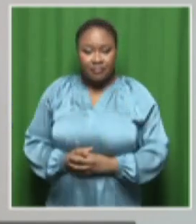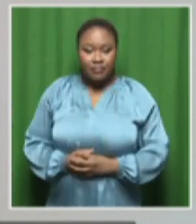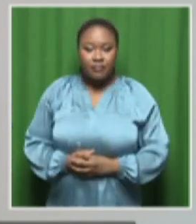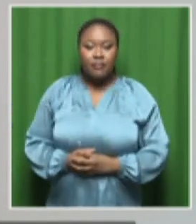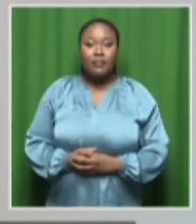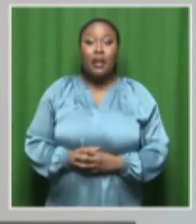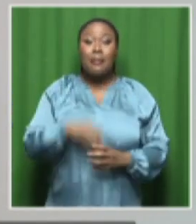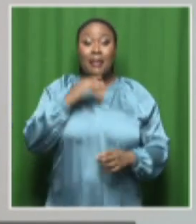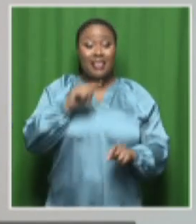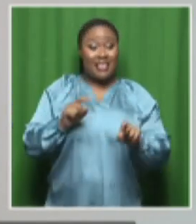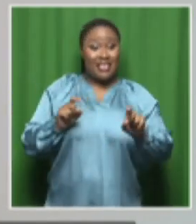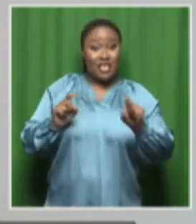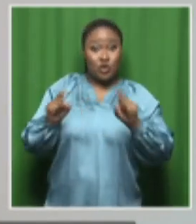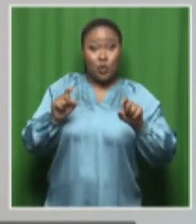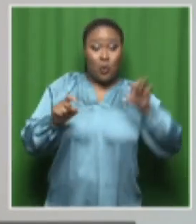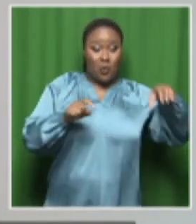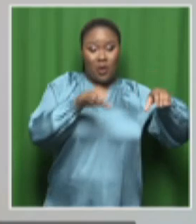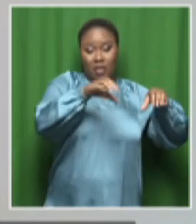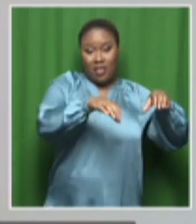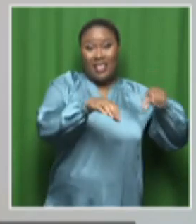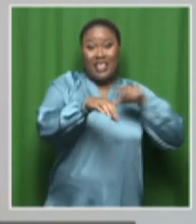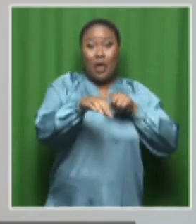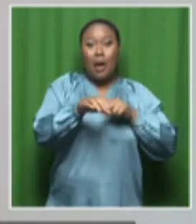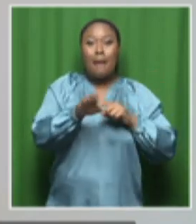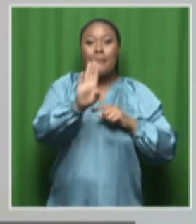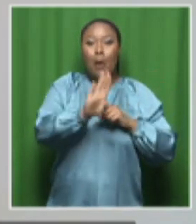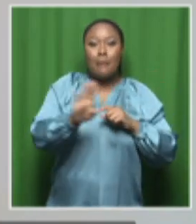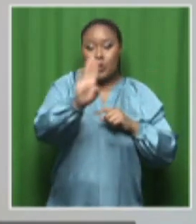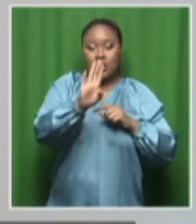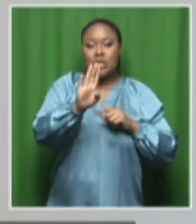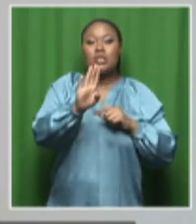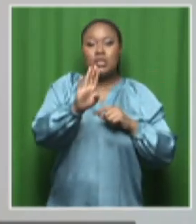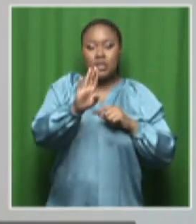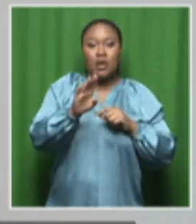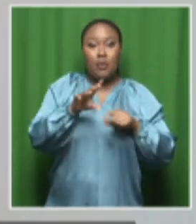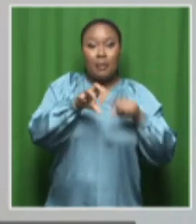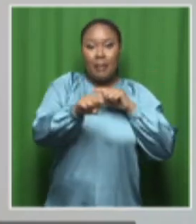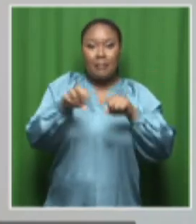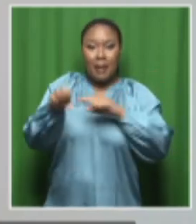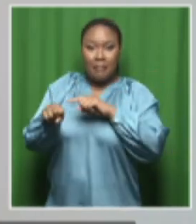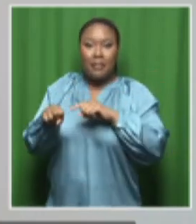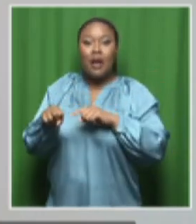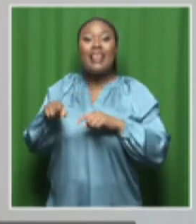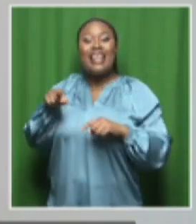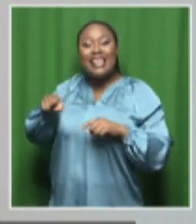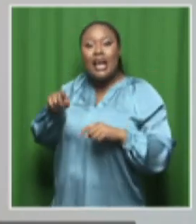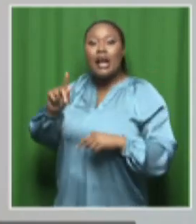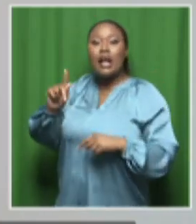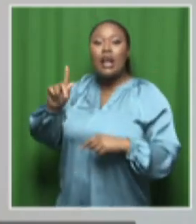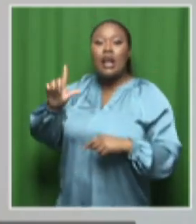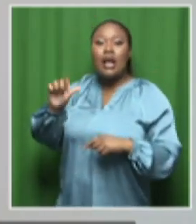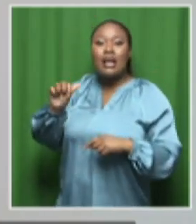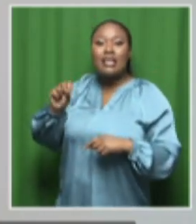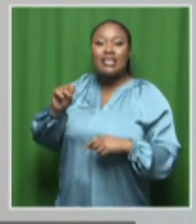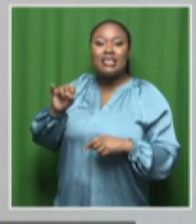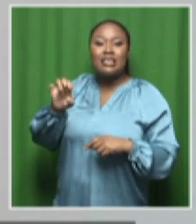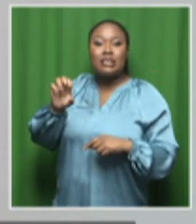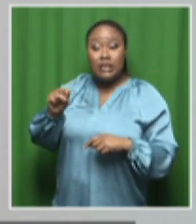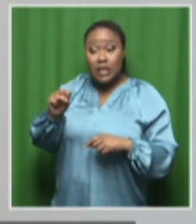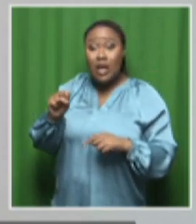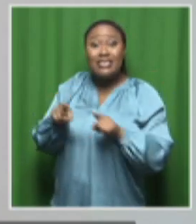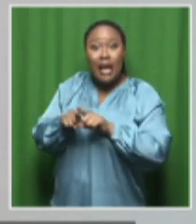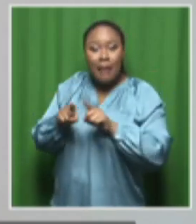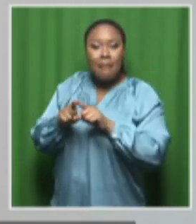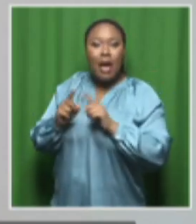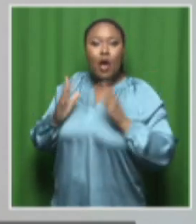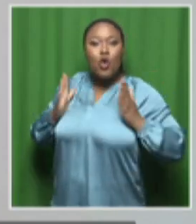Blombos. If you go back to Klasies River, which is the oldest cave, there was even some human remains found